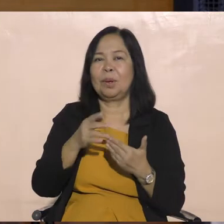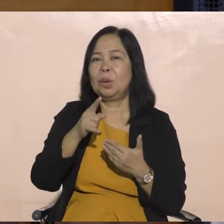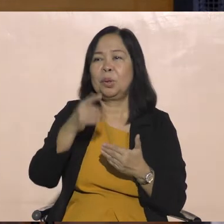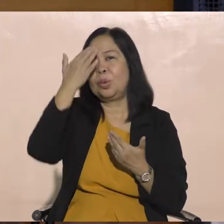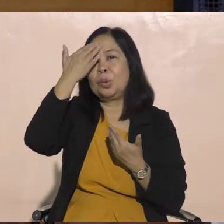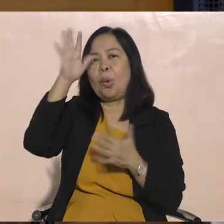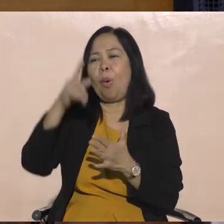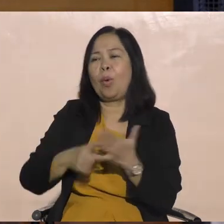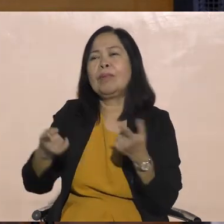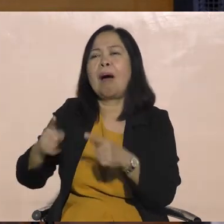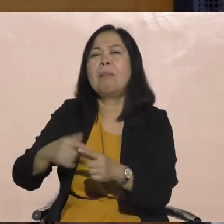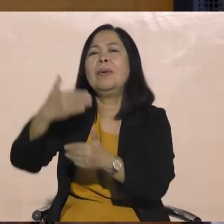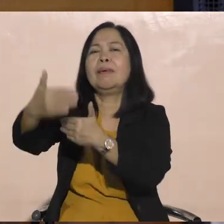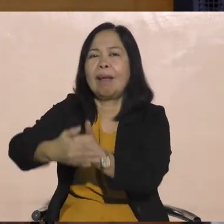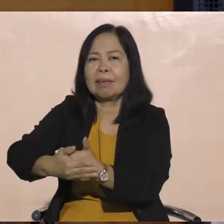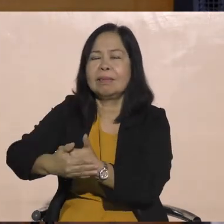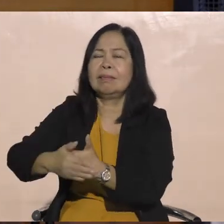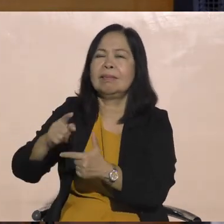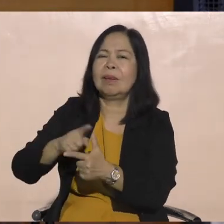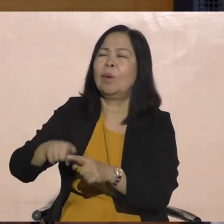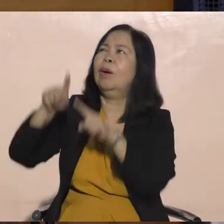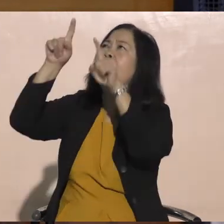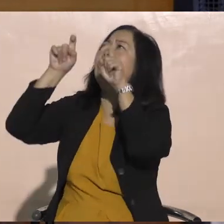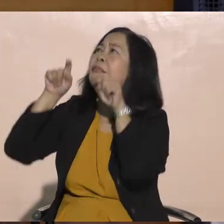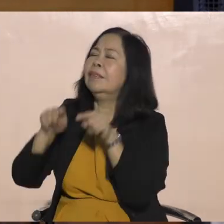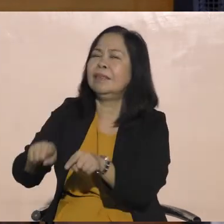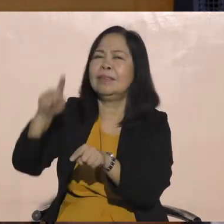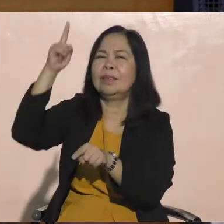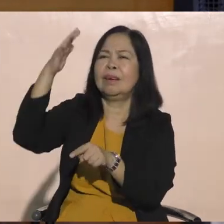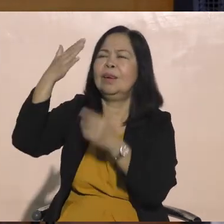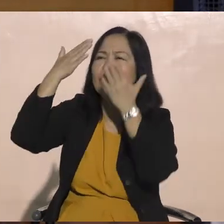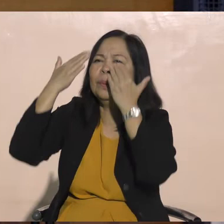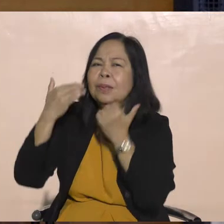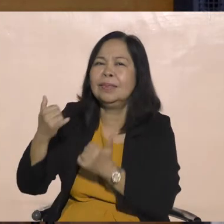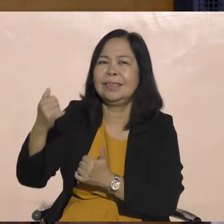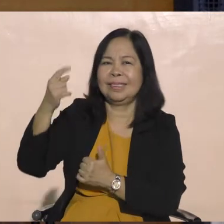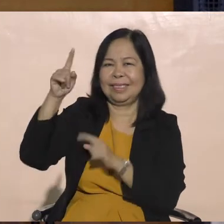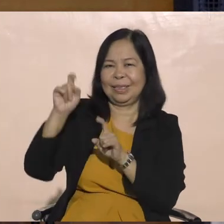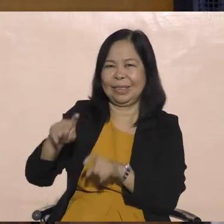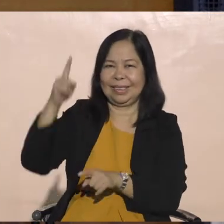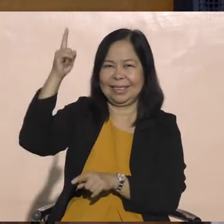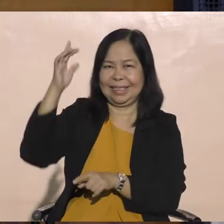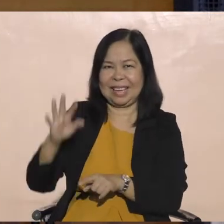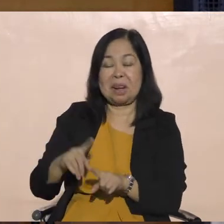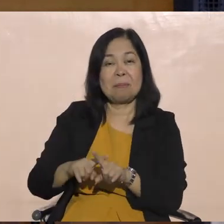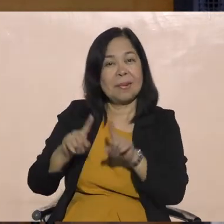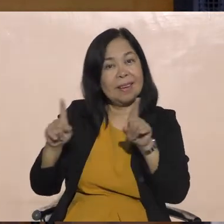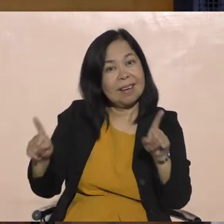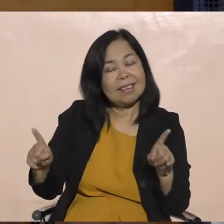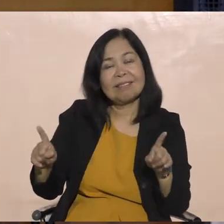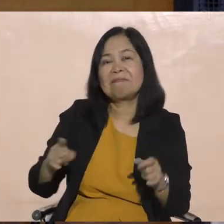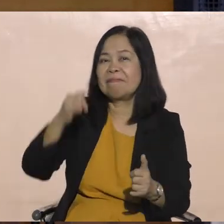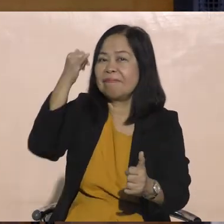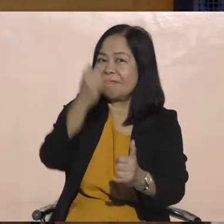you perceive it to happen. Mag-question ta, mga kaigsunan. Just like that young soldier. But in the end, he